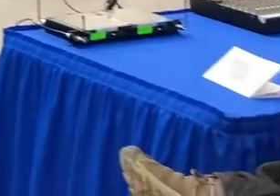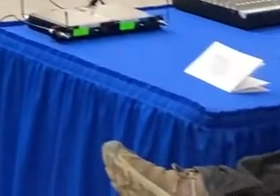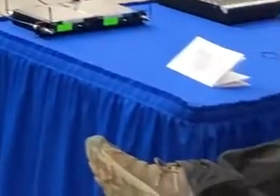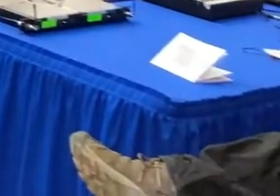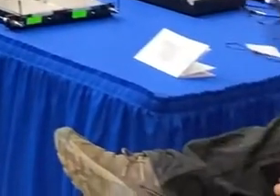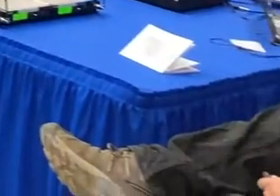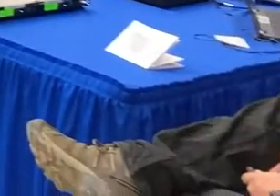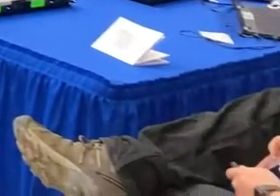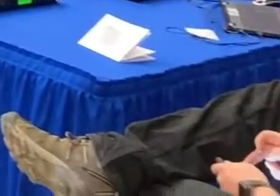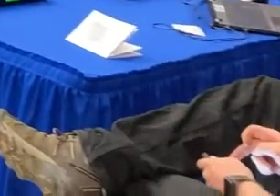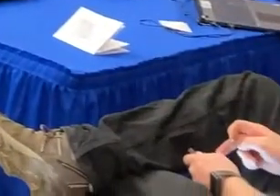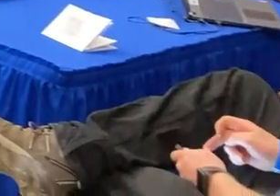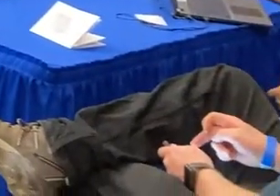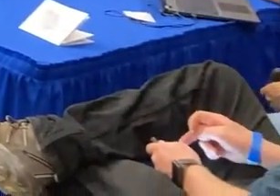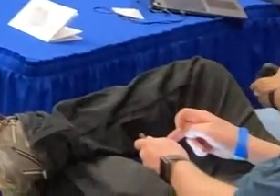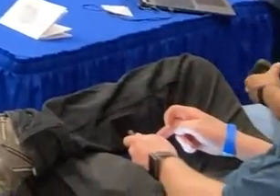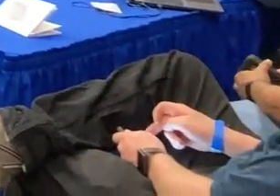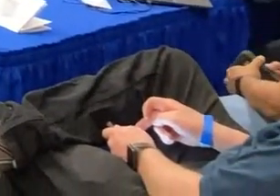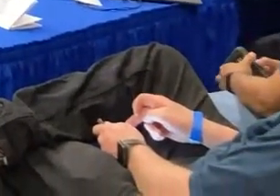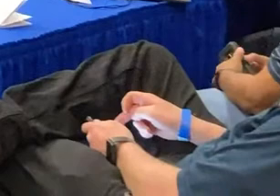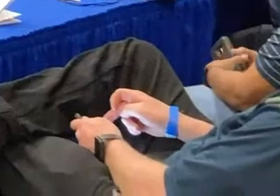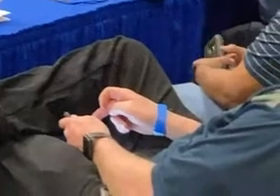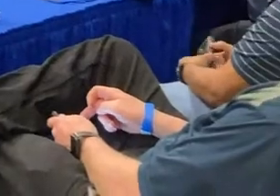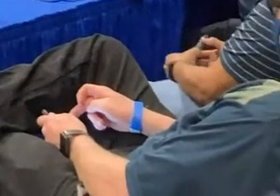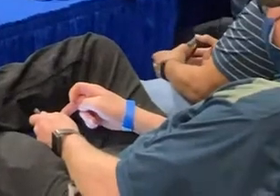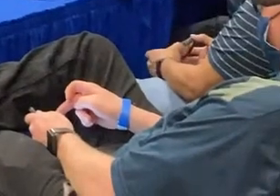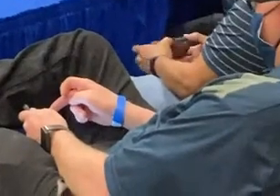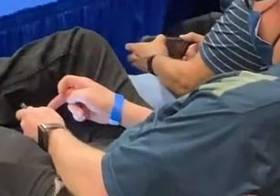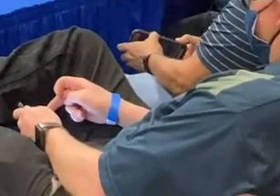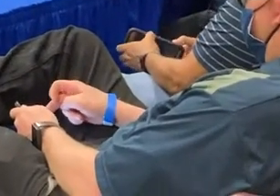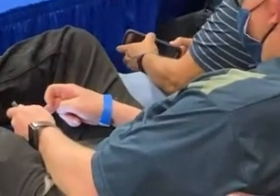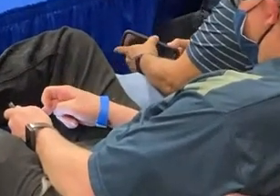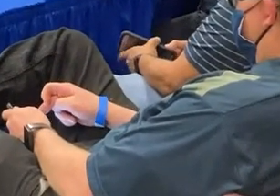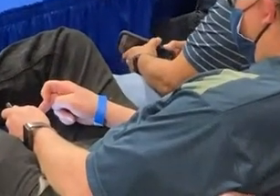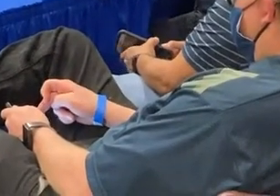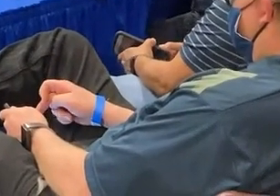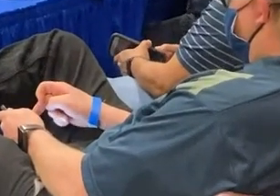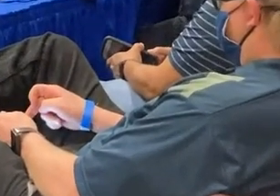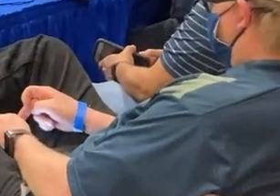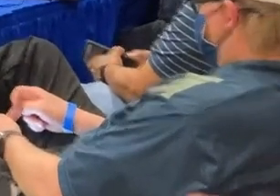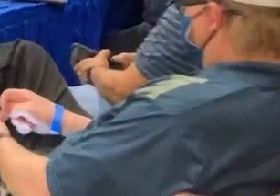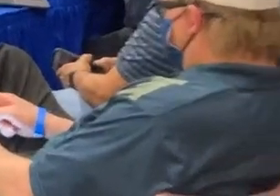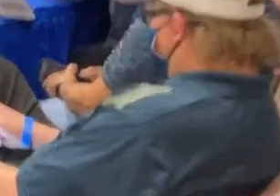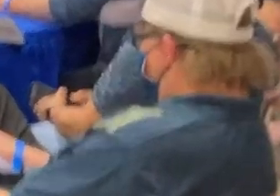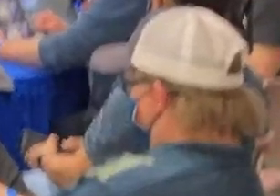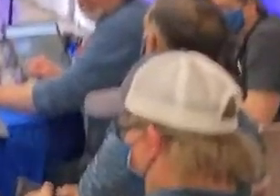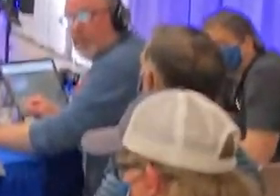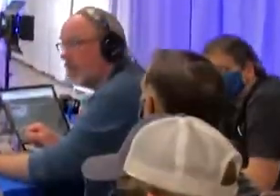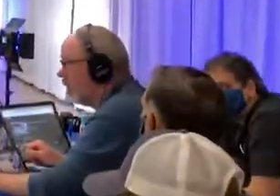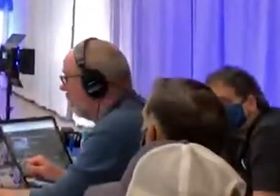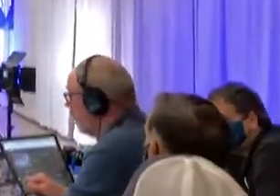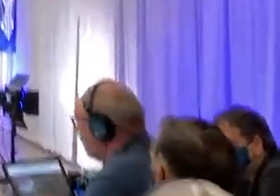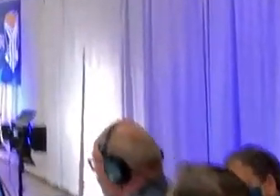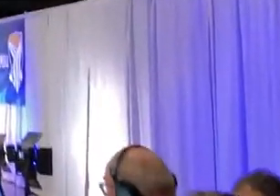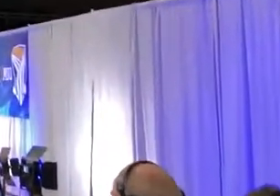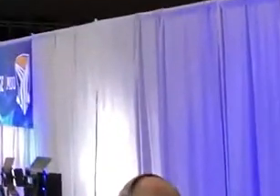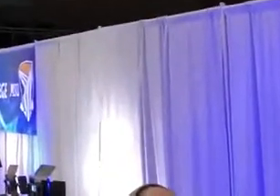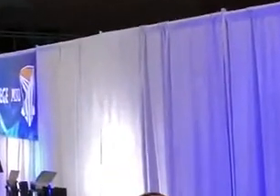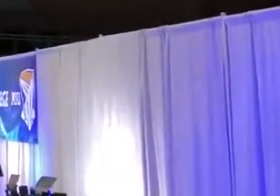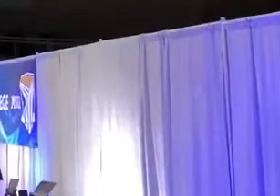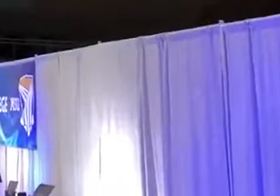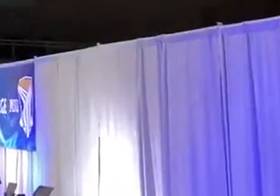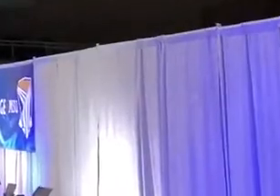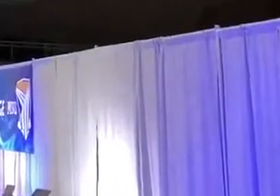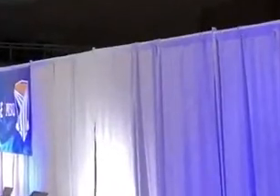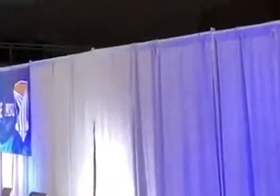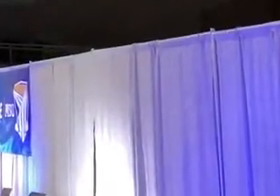of your dream and your goals. I could not be more proud for this to be the last graduating class of my tenure